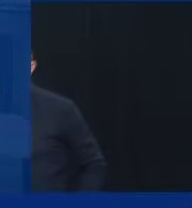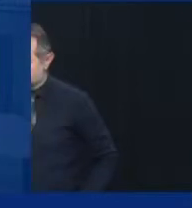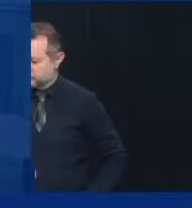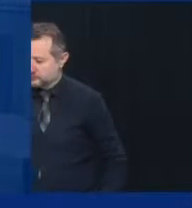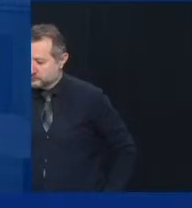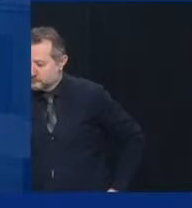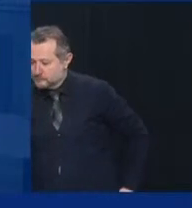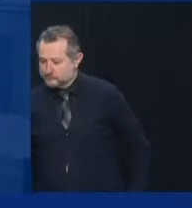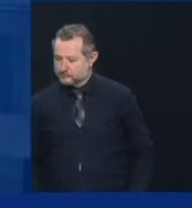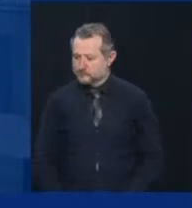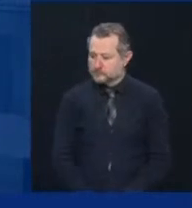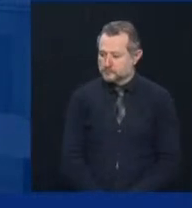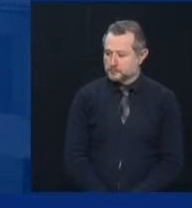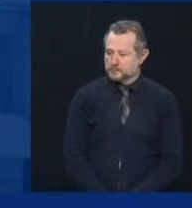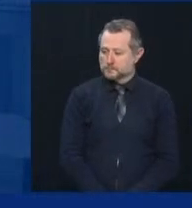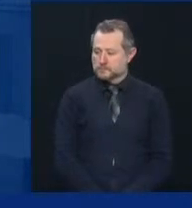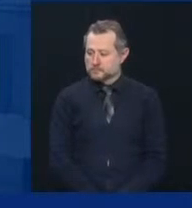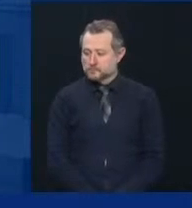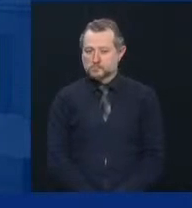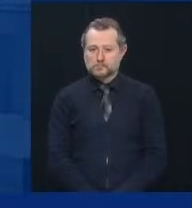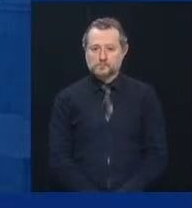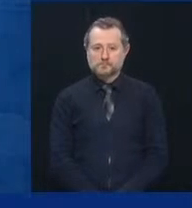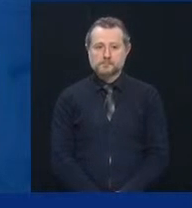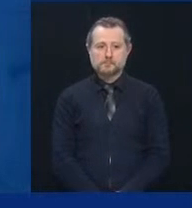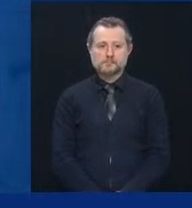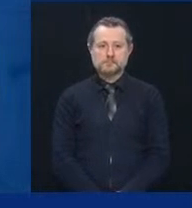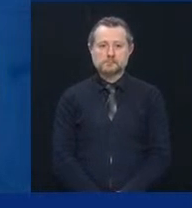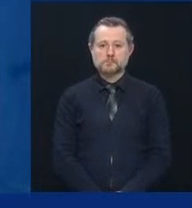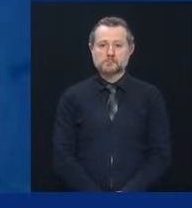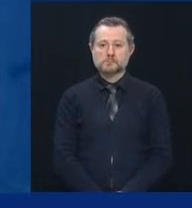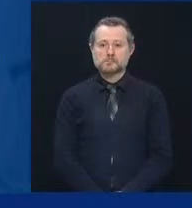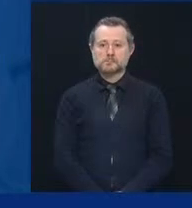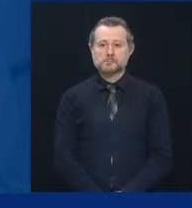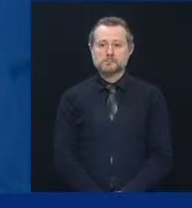plus 14. Intubations plus 21.